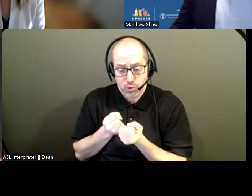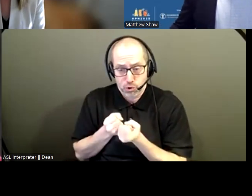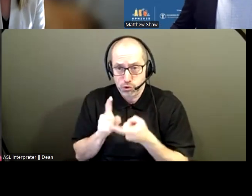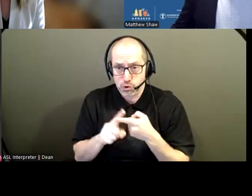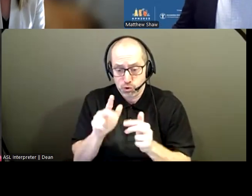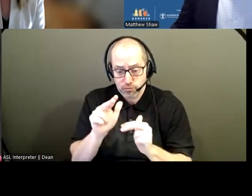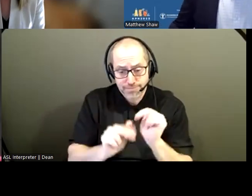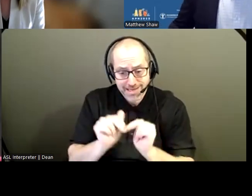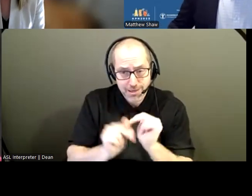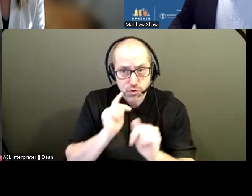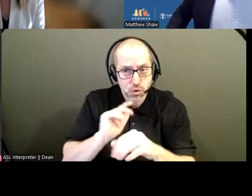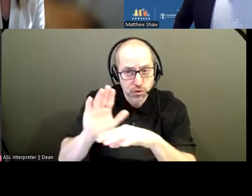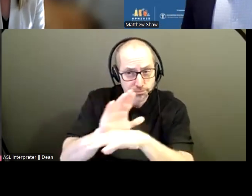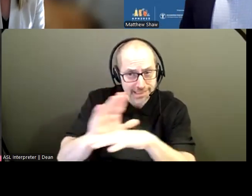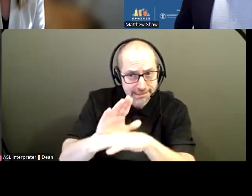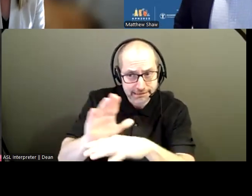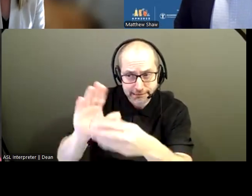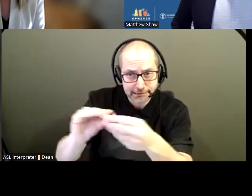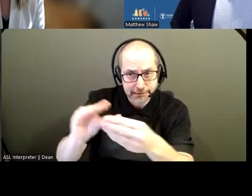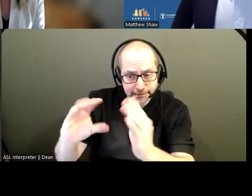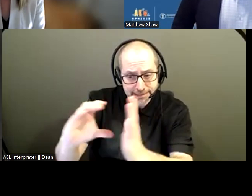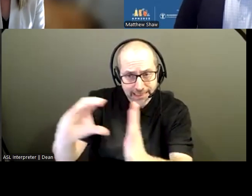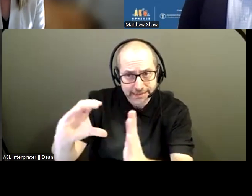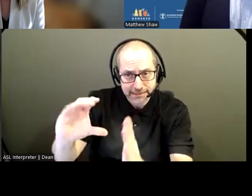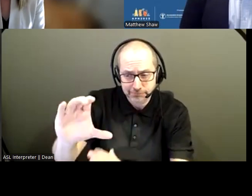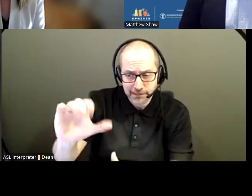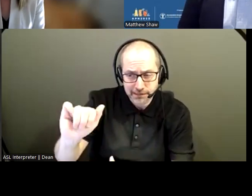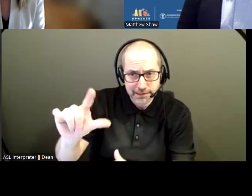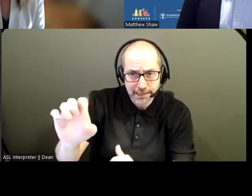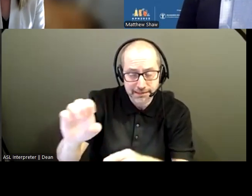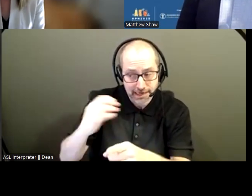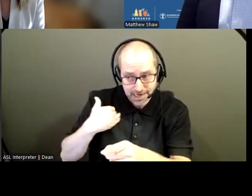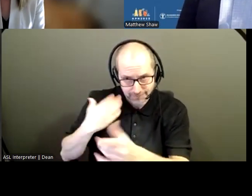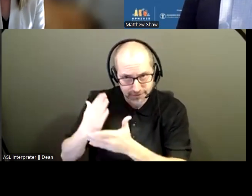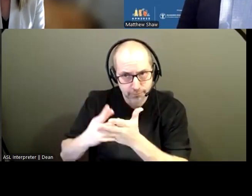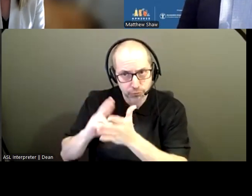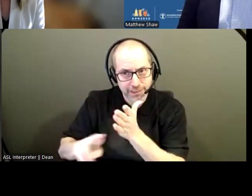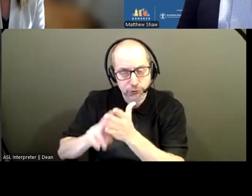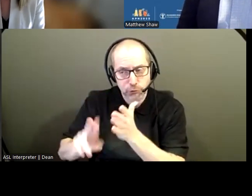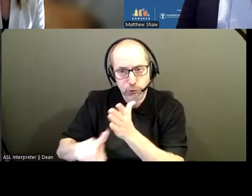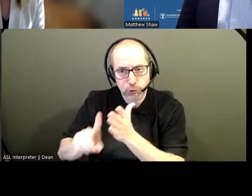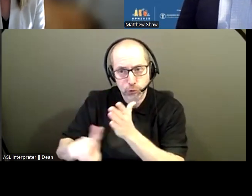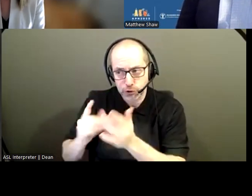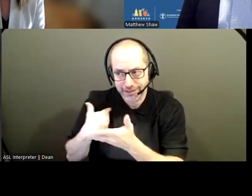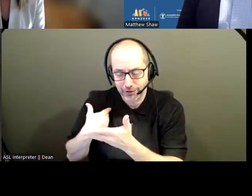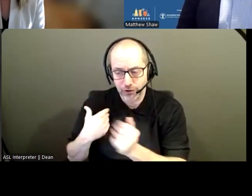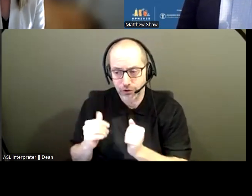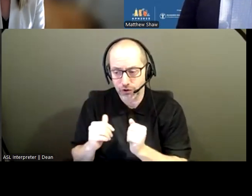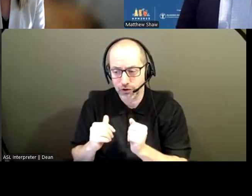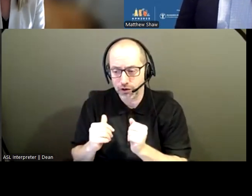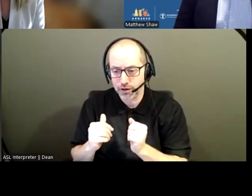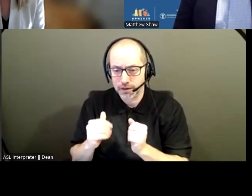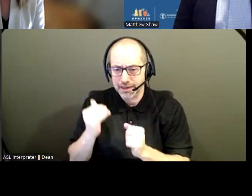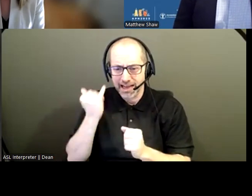case or those types of things, I've got some resources to share on that side of things. Kathy, I don't think if I drop things in